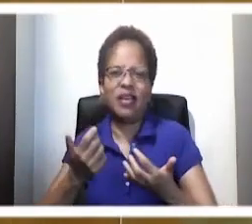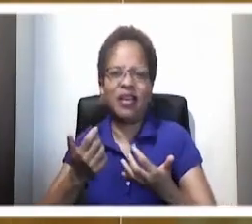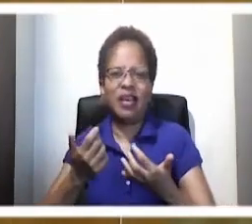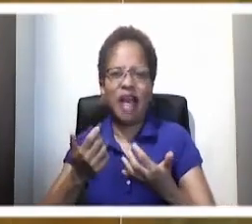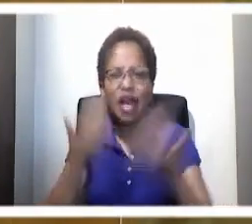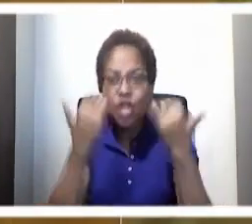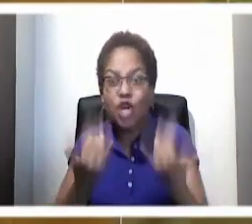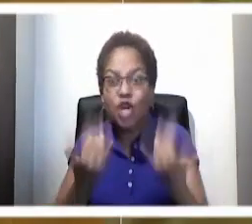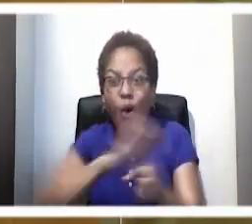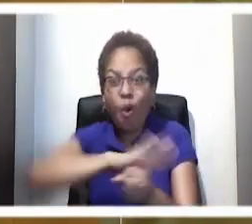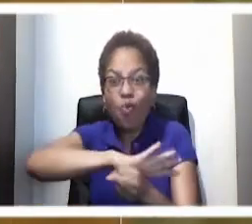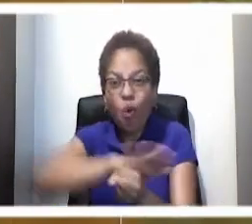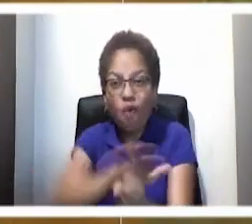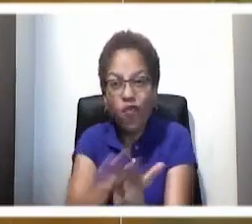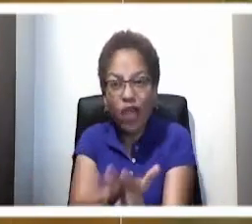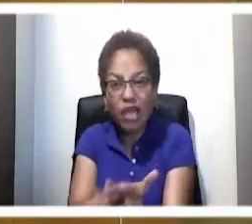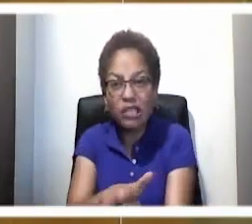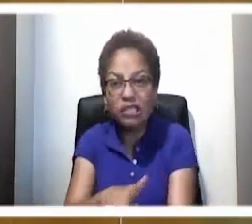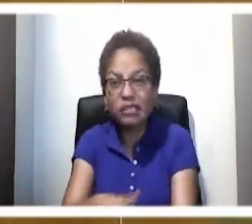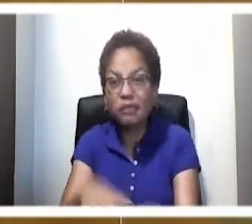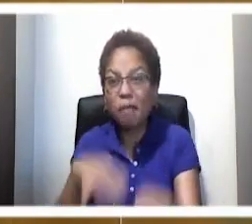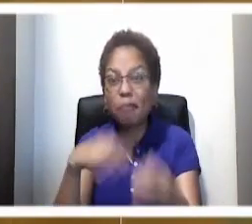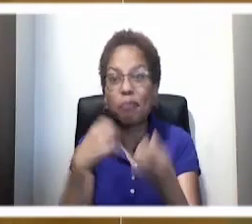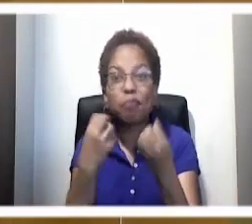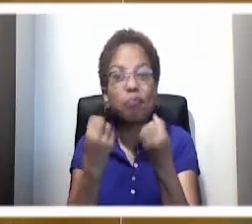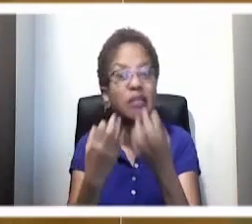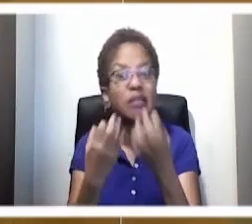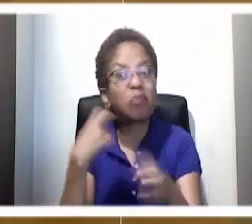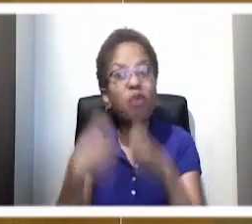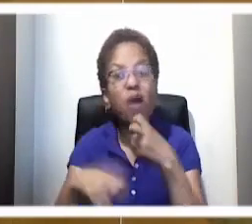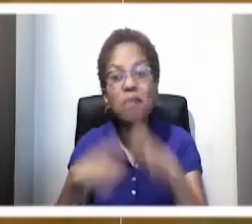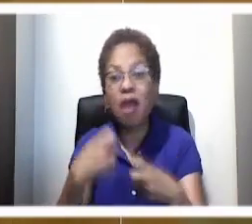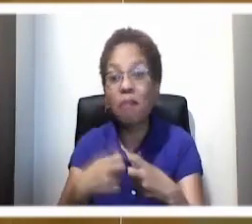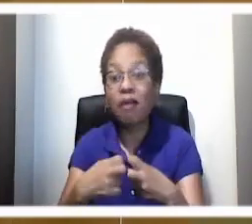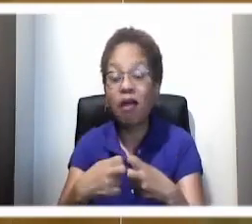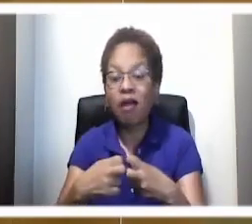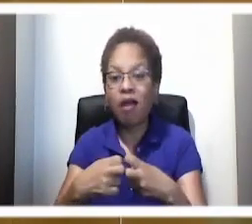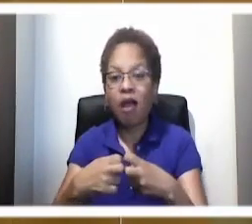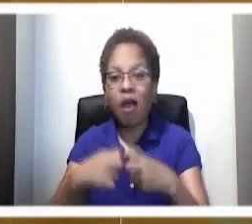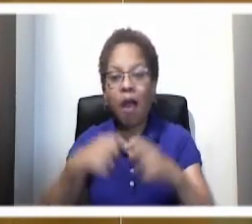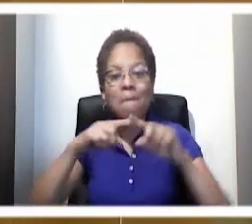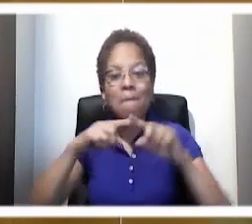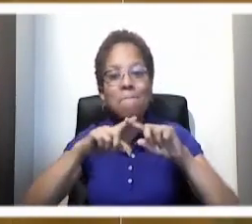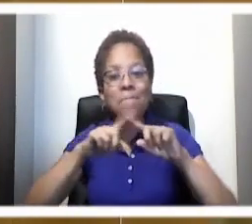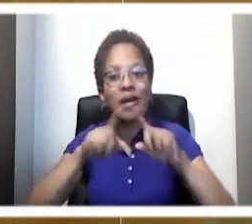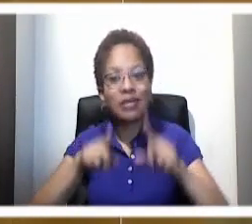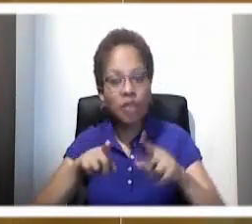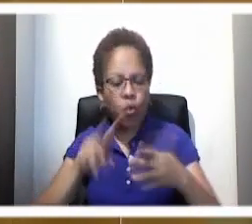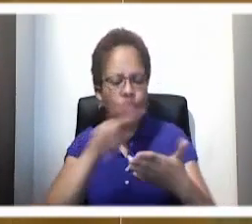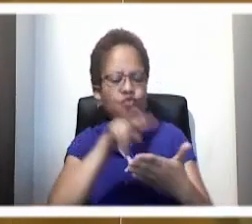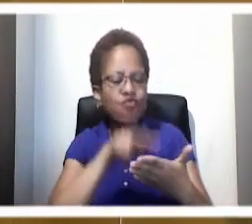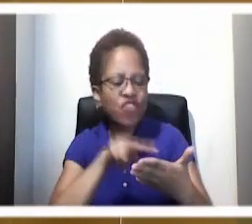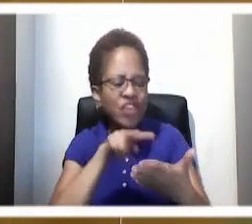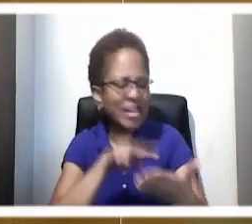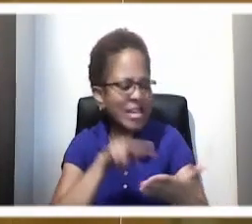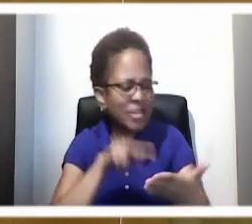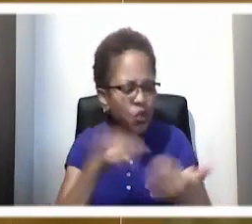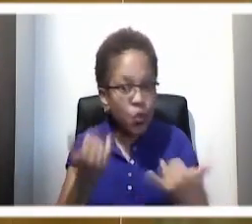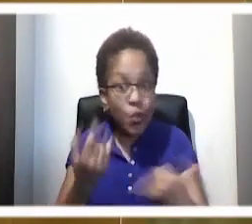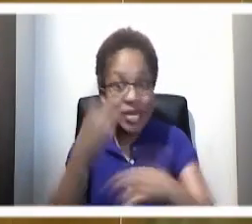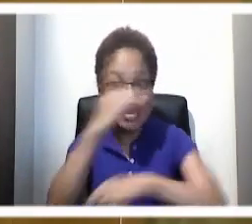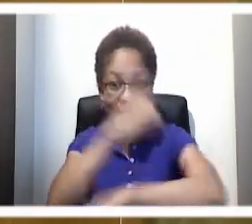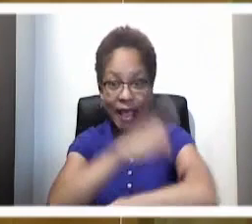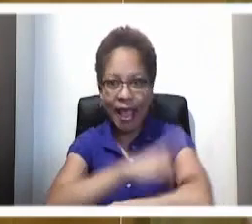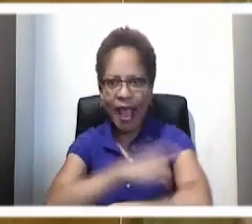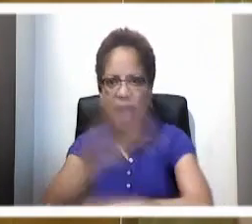The readings help disciples of Jesus Christ to rely on faith as we negotiate these